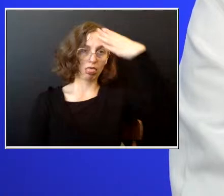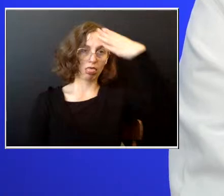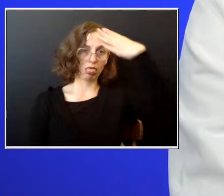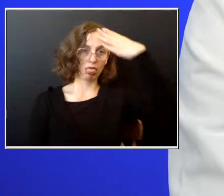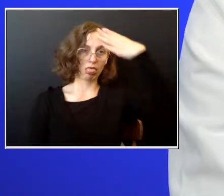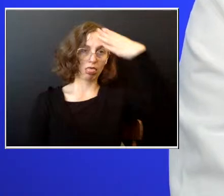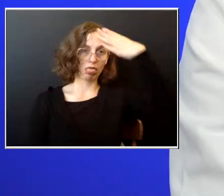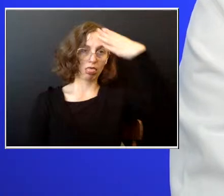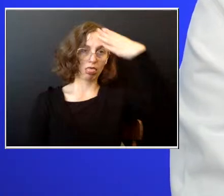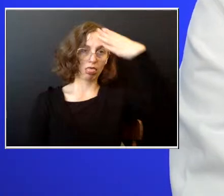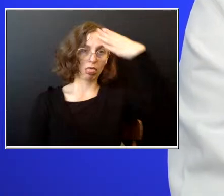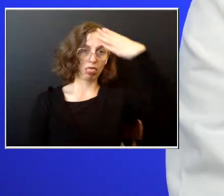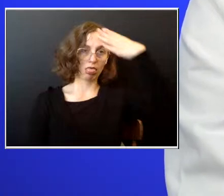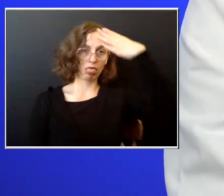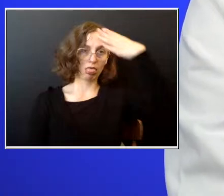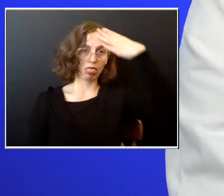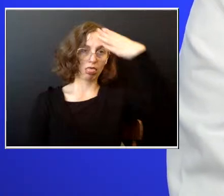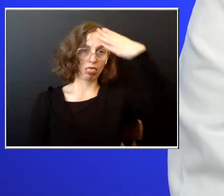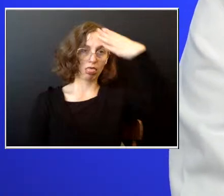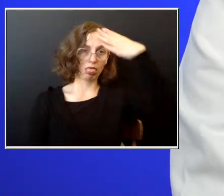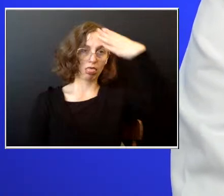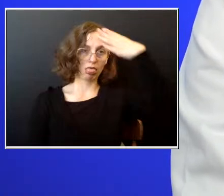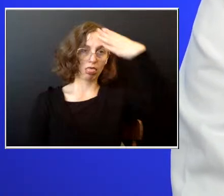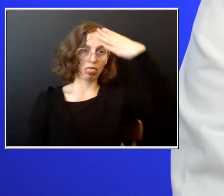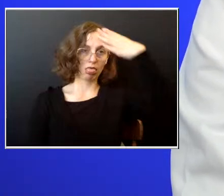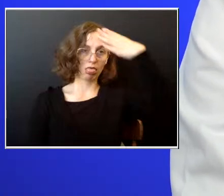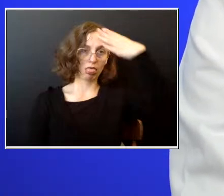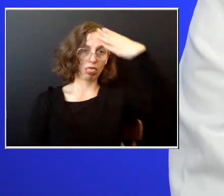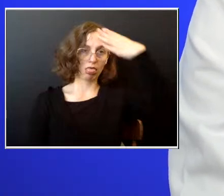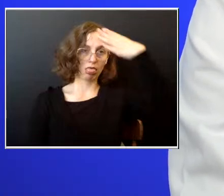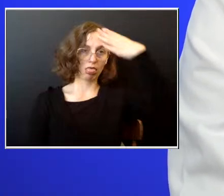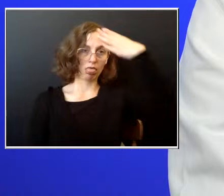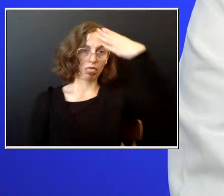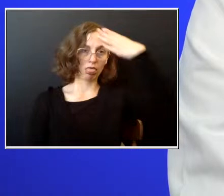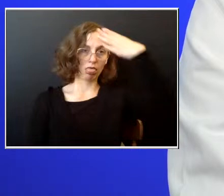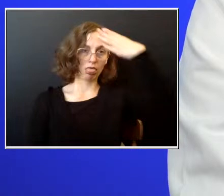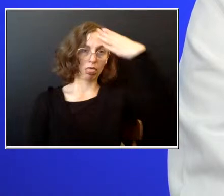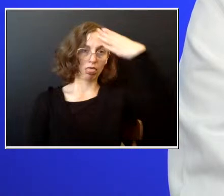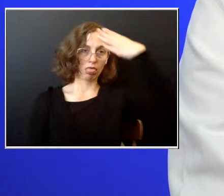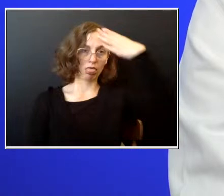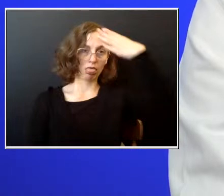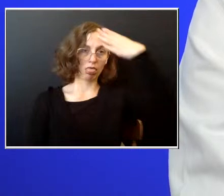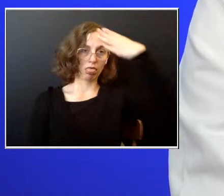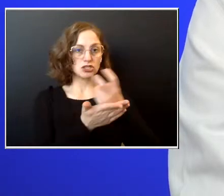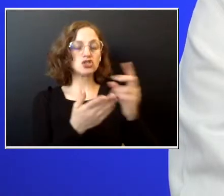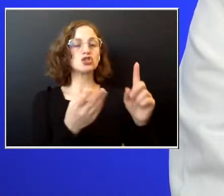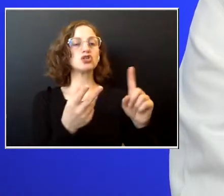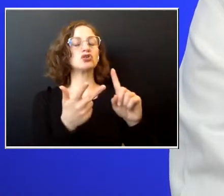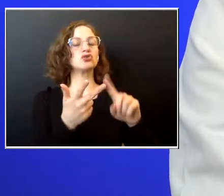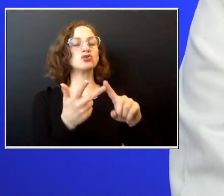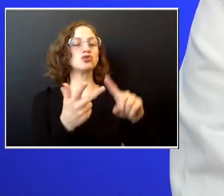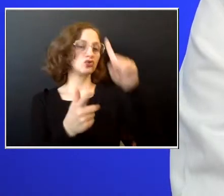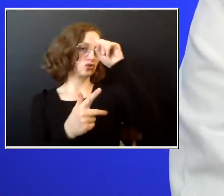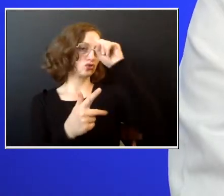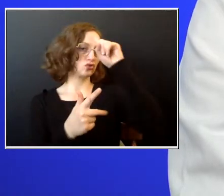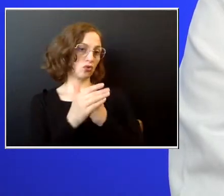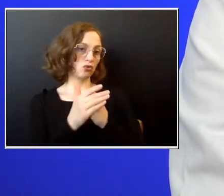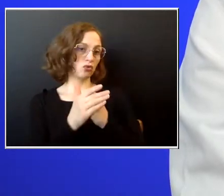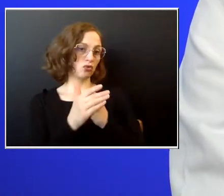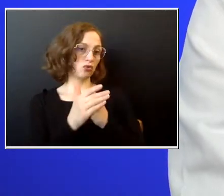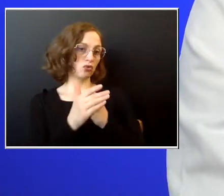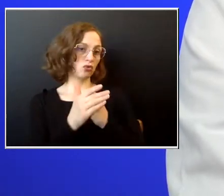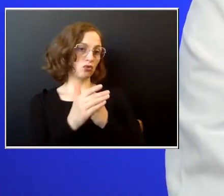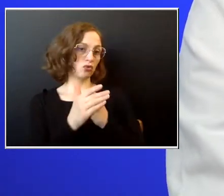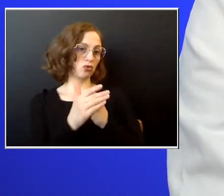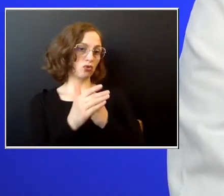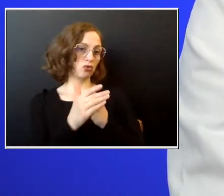Nerissa had, passing out episodes, seizures, stroke-like symptoms are certainly the most common, but